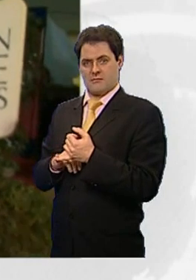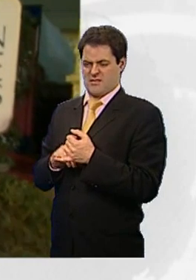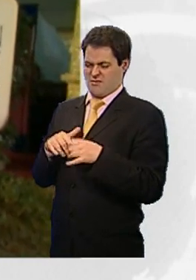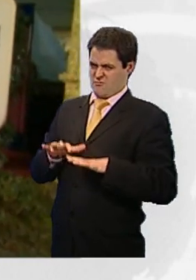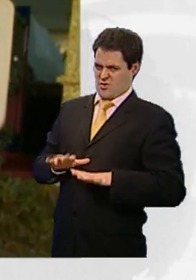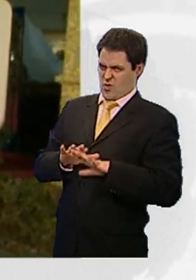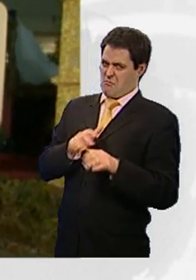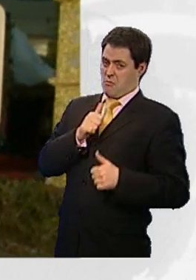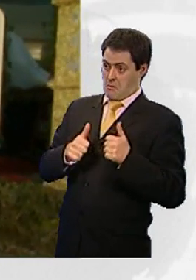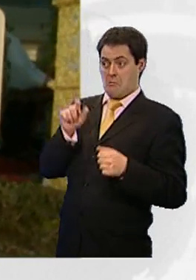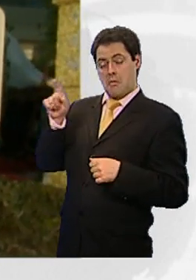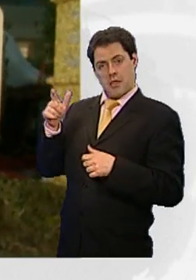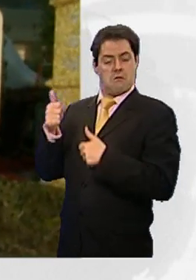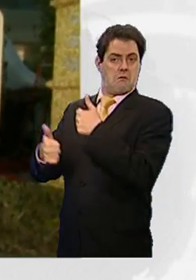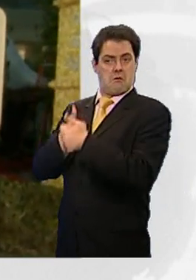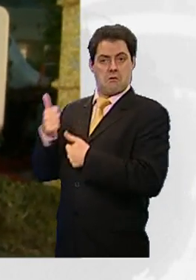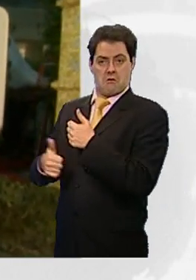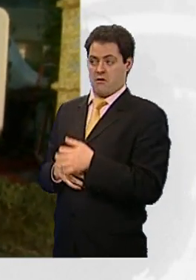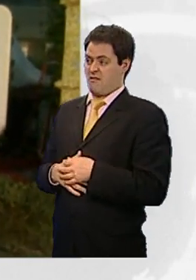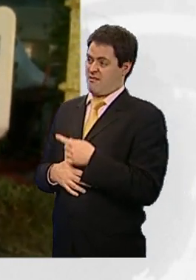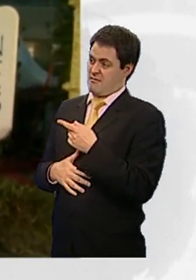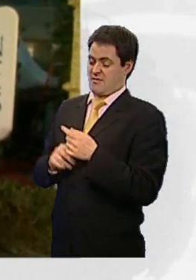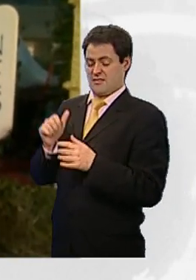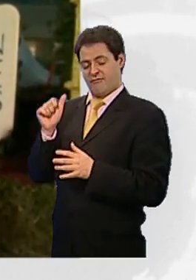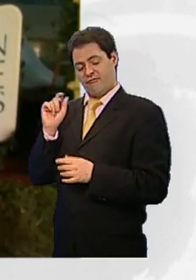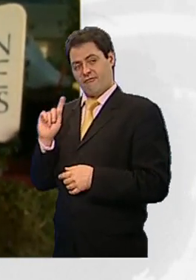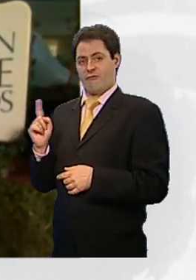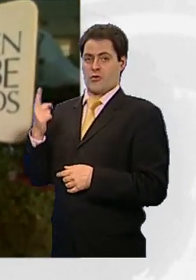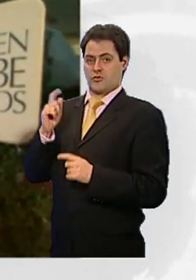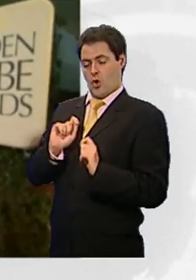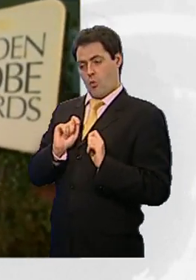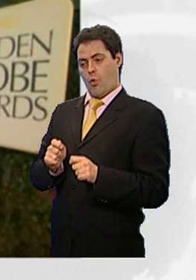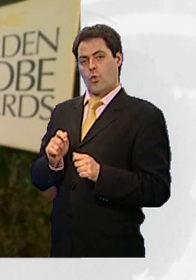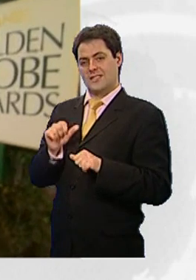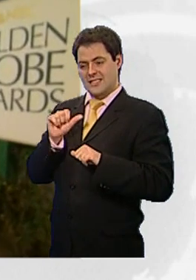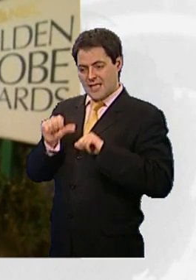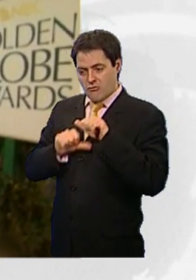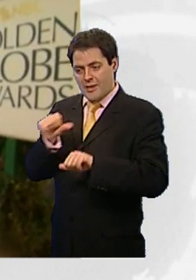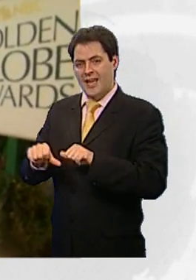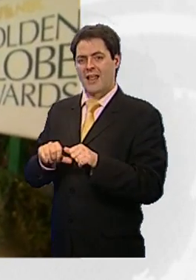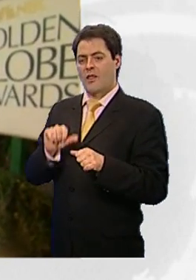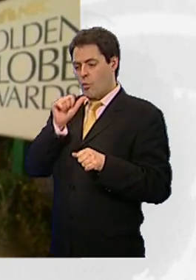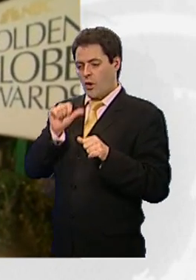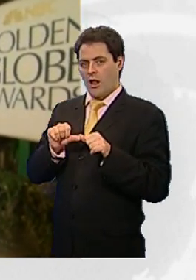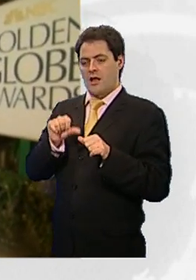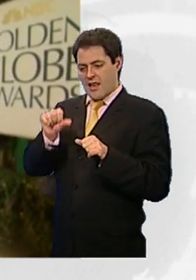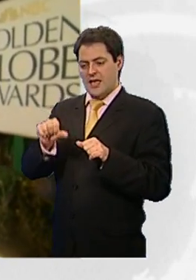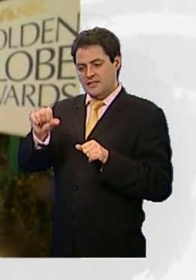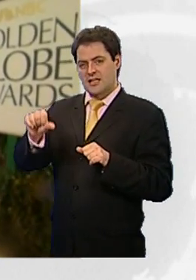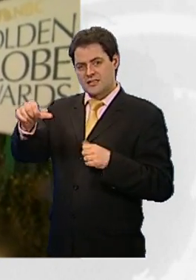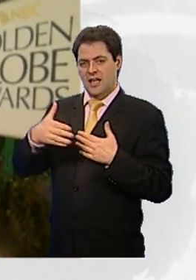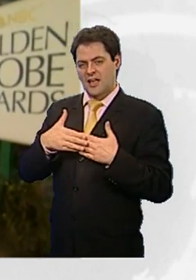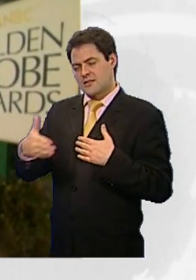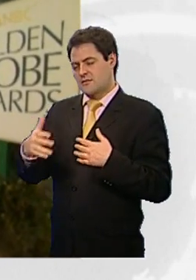big red carpets to be unrolled to mark the official start of the glamorous and glittering awards season. There'll be plenty of teeth